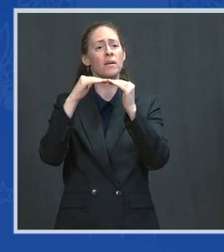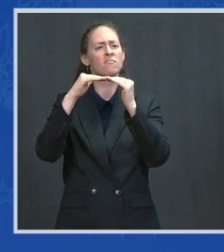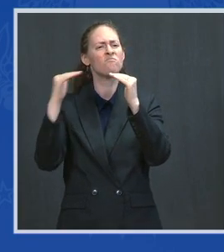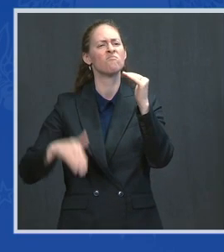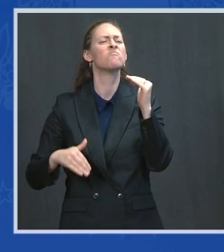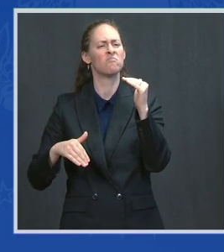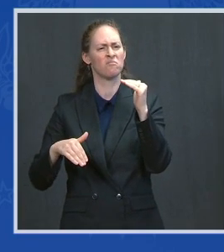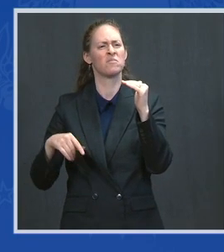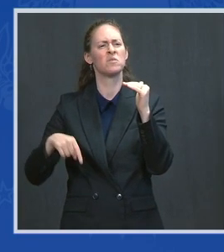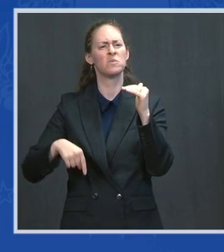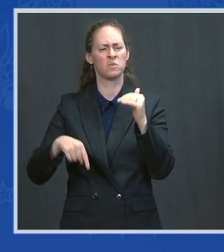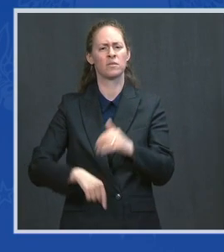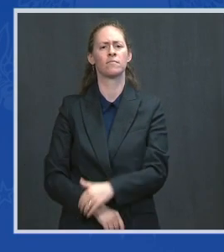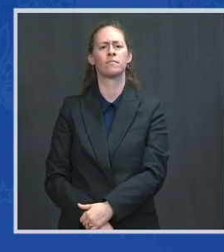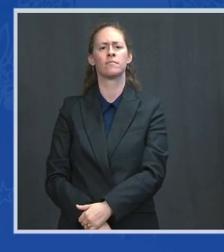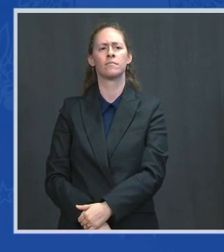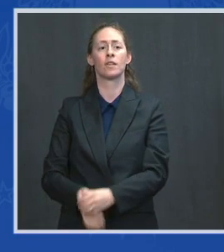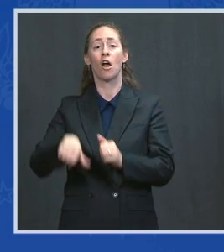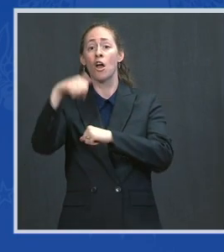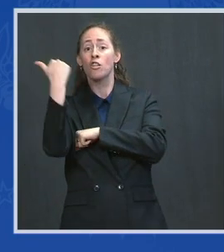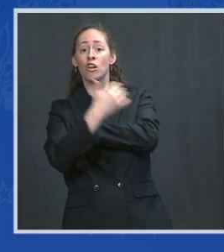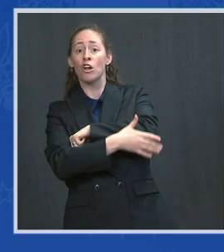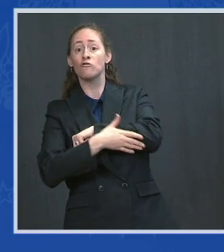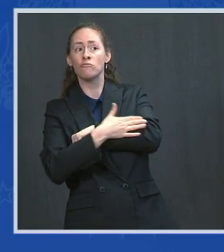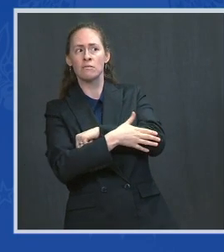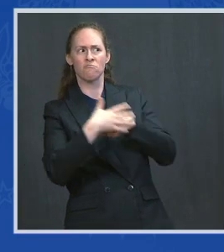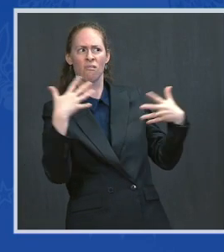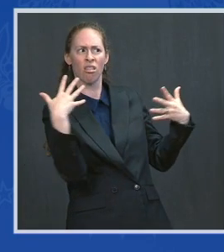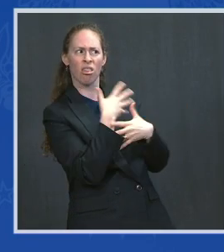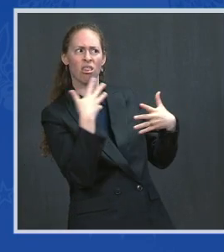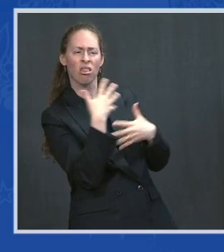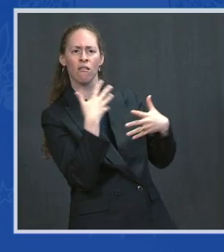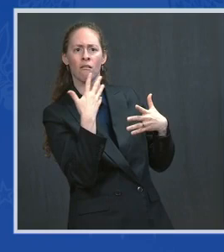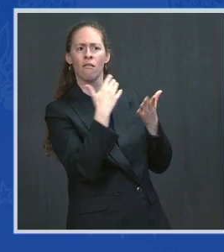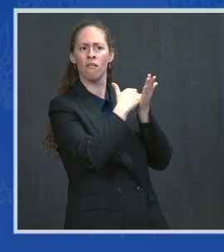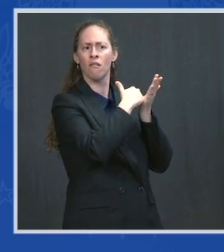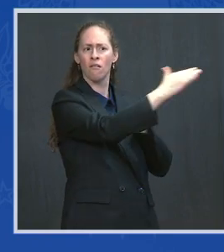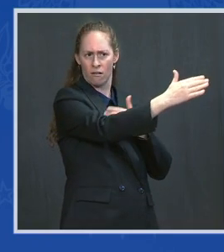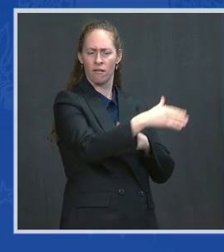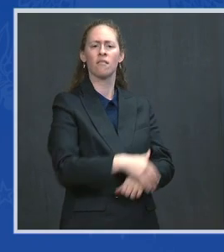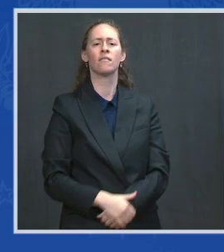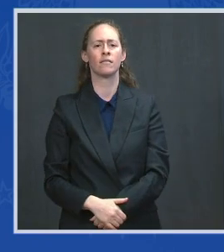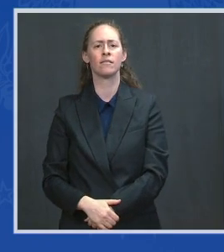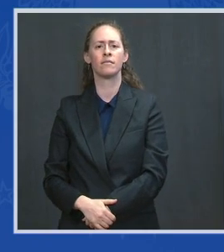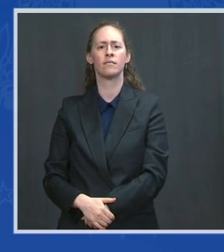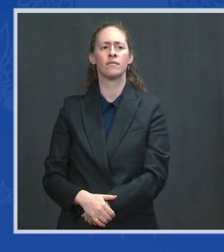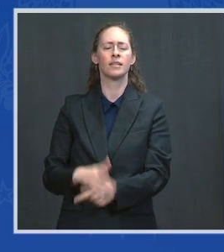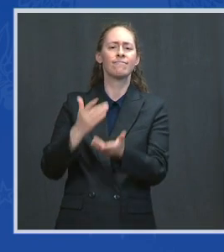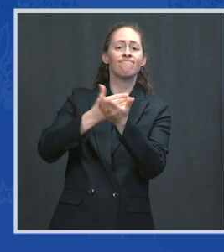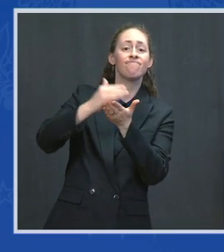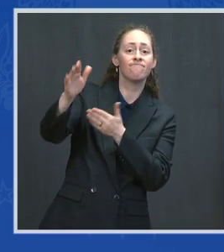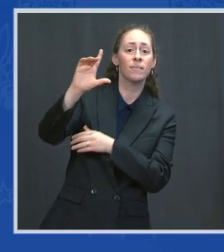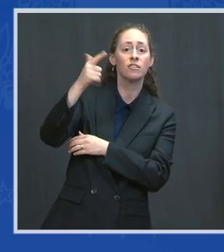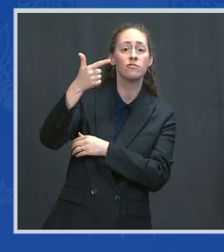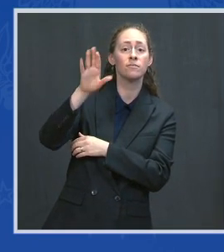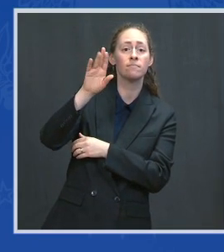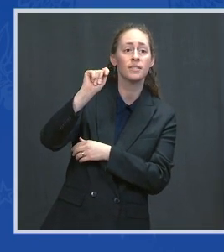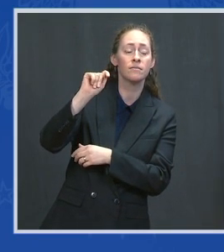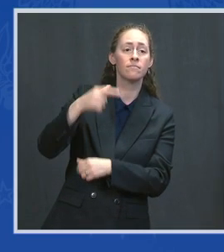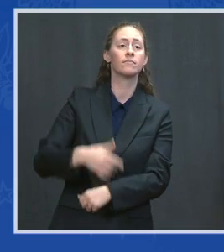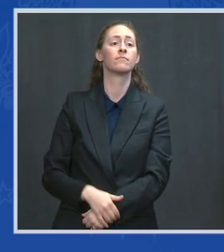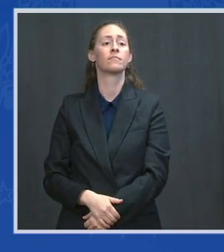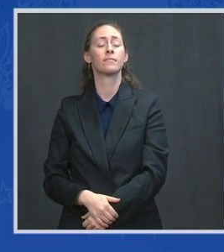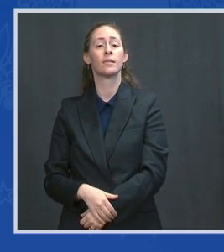Antisemitism, Islamophobia, homophobia, transphobia, it all exists. And so the work